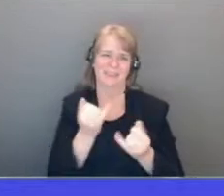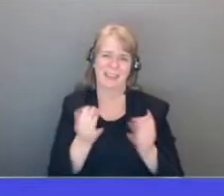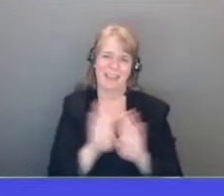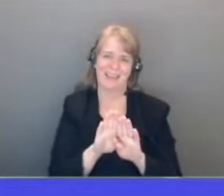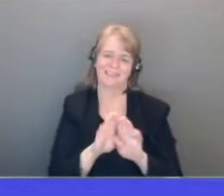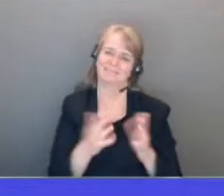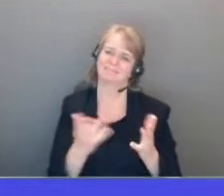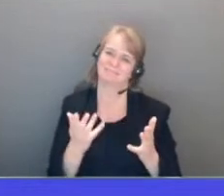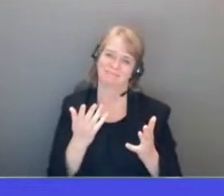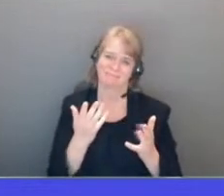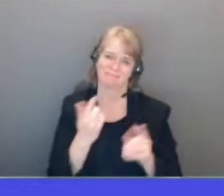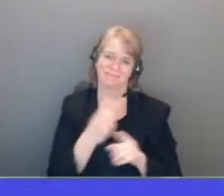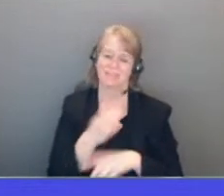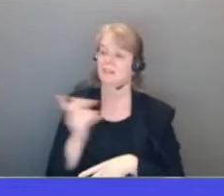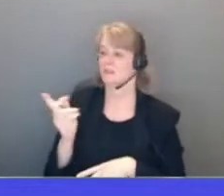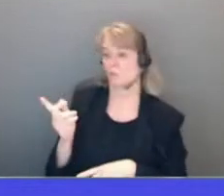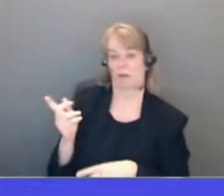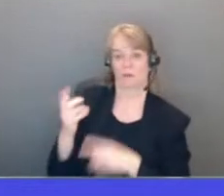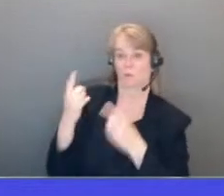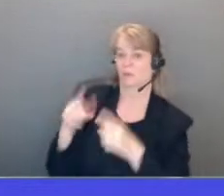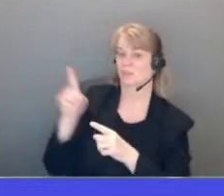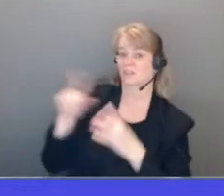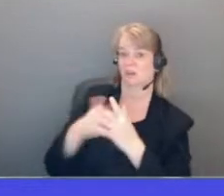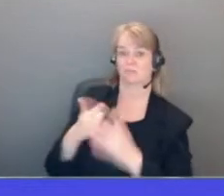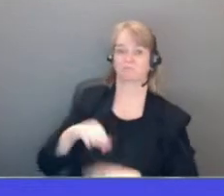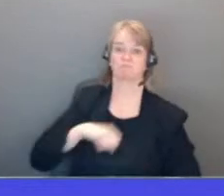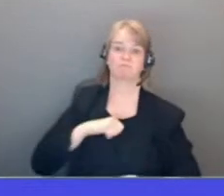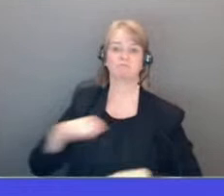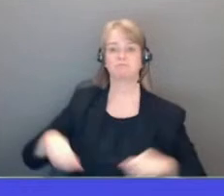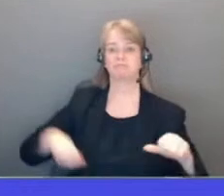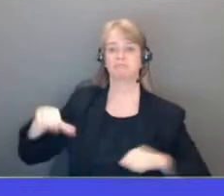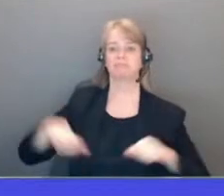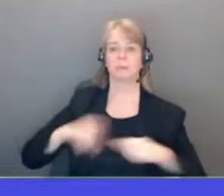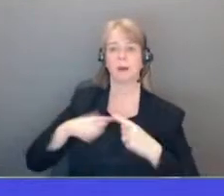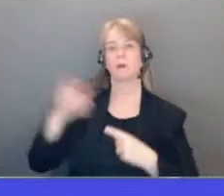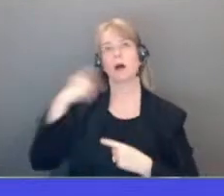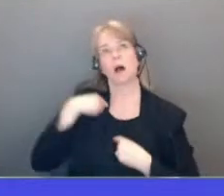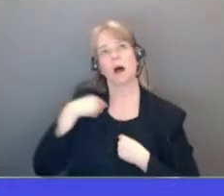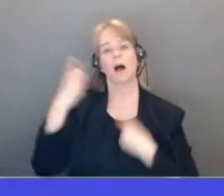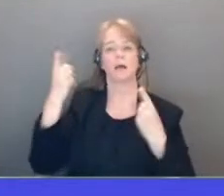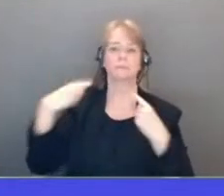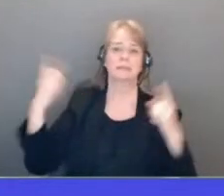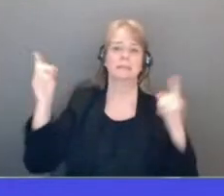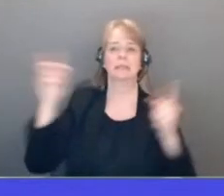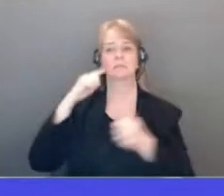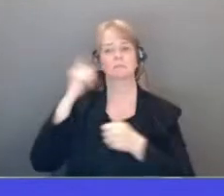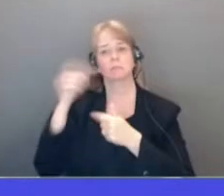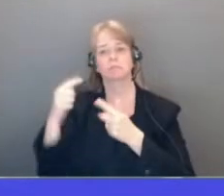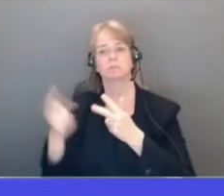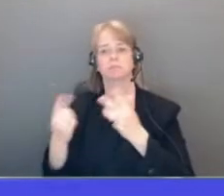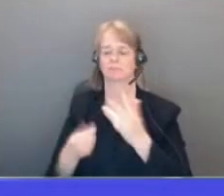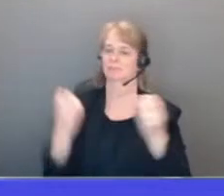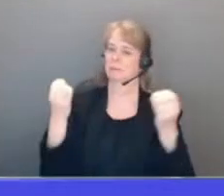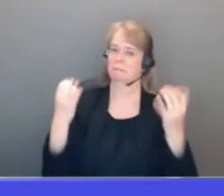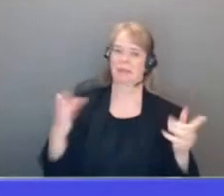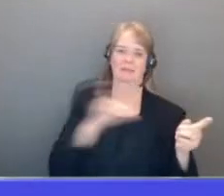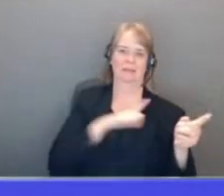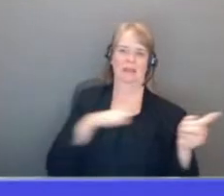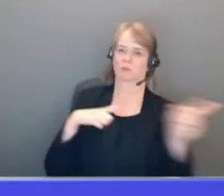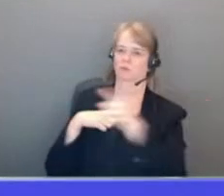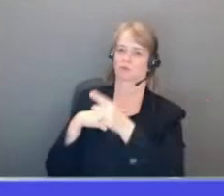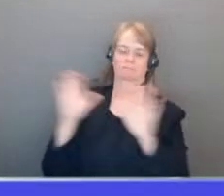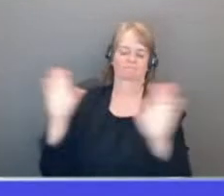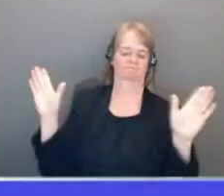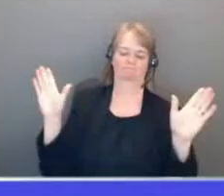his accomplishments, most members of council got up and left because they have no respect for the gentleman, and particularly today, when the